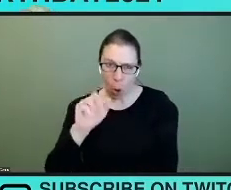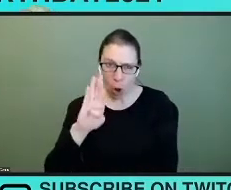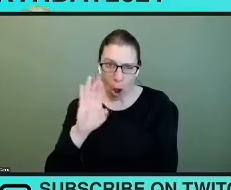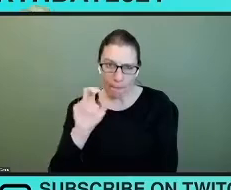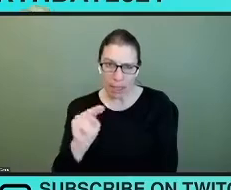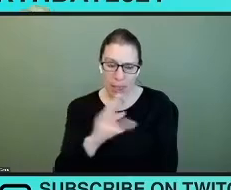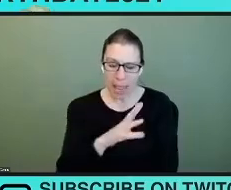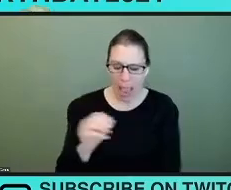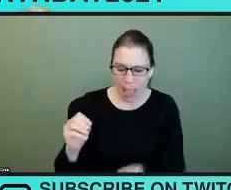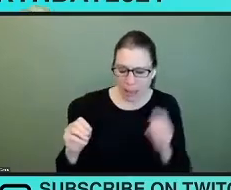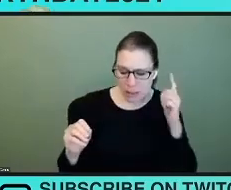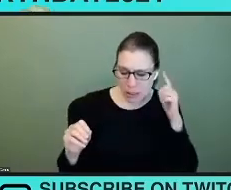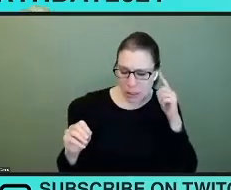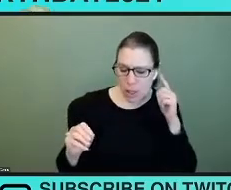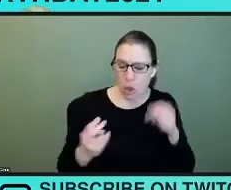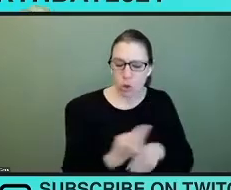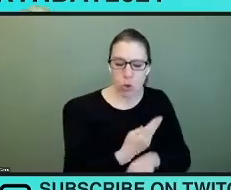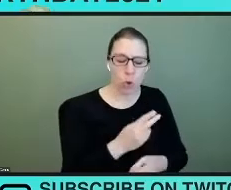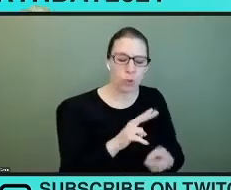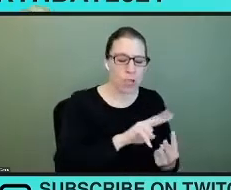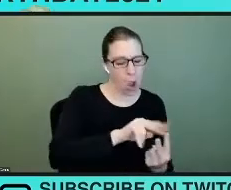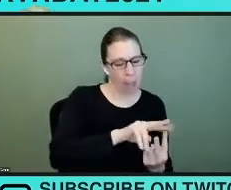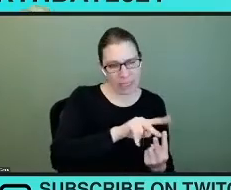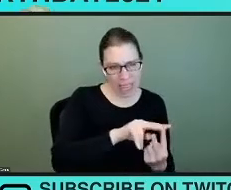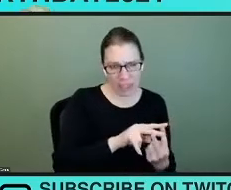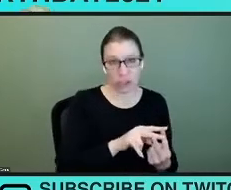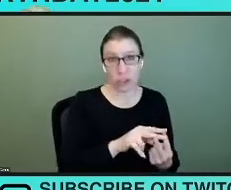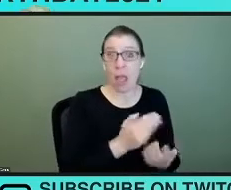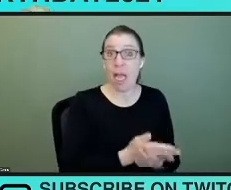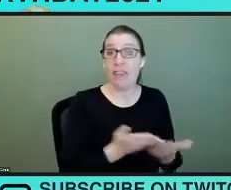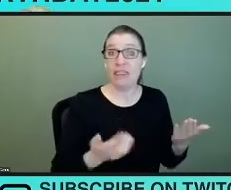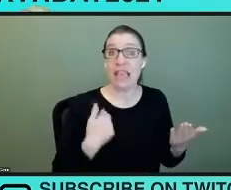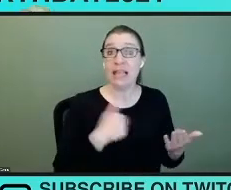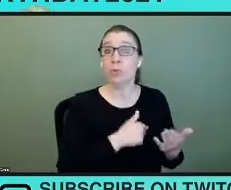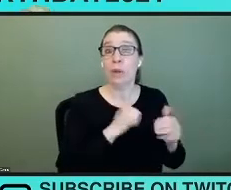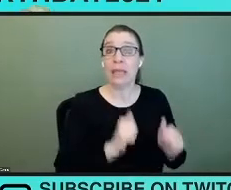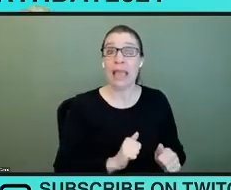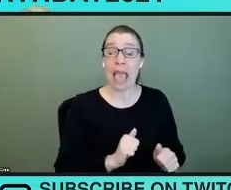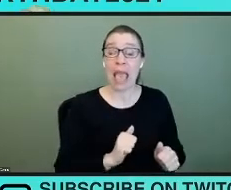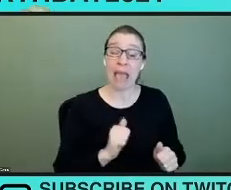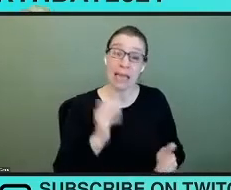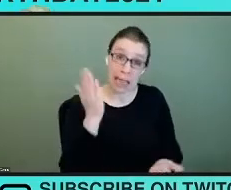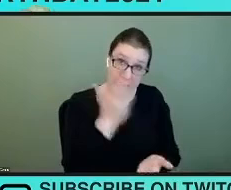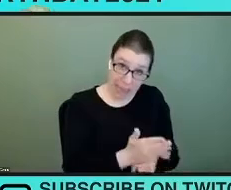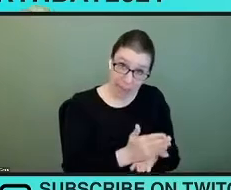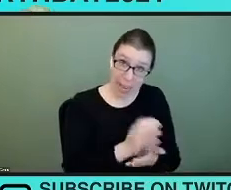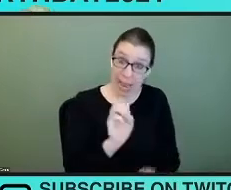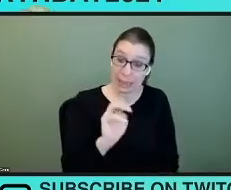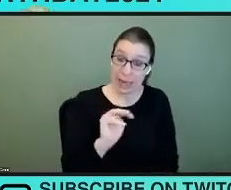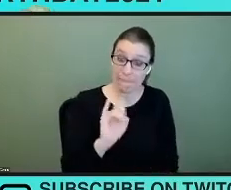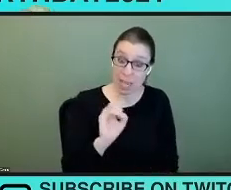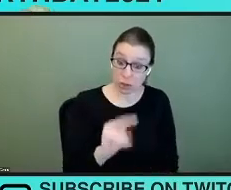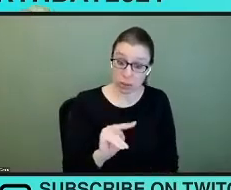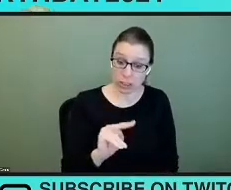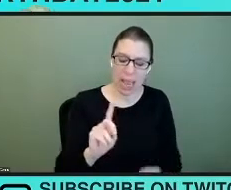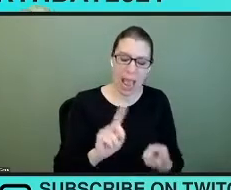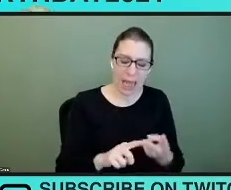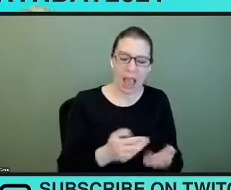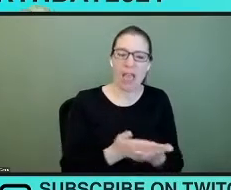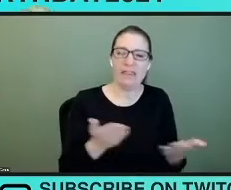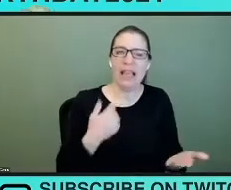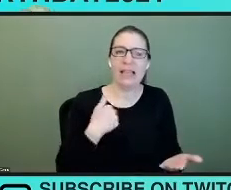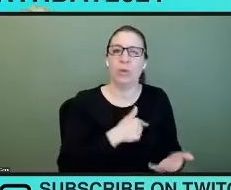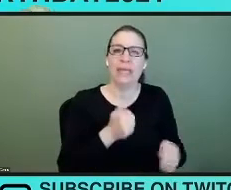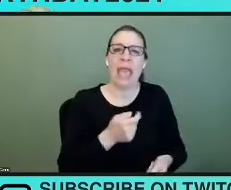with a combination, because there are things that we're going to be able to eliminate the emissions, and there are things that we're not going to be able to eliminate the emissions because we don't have the